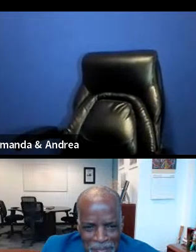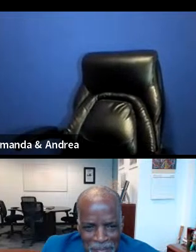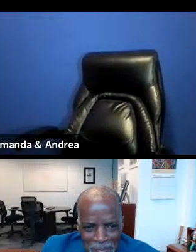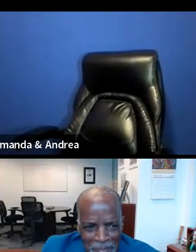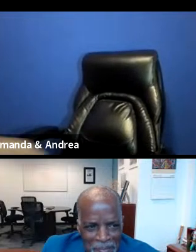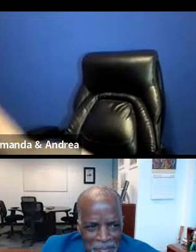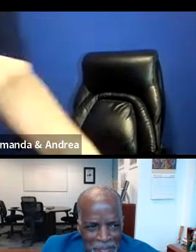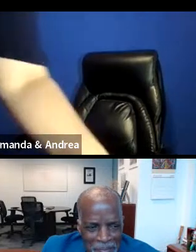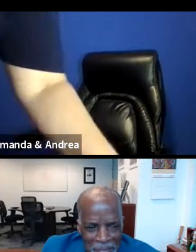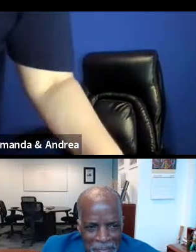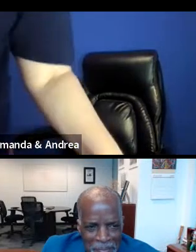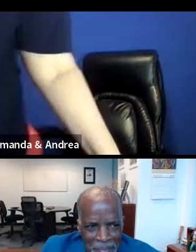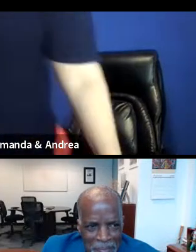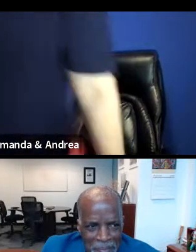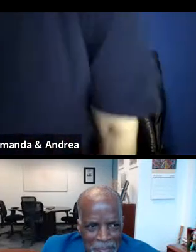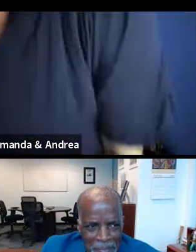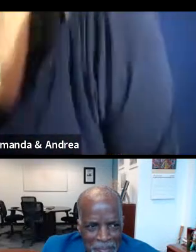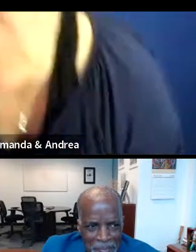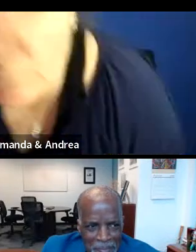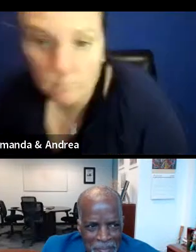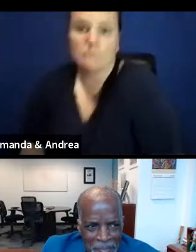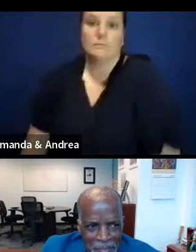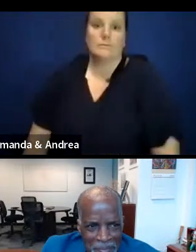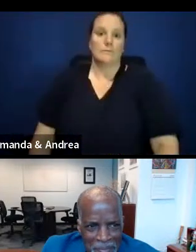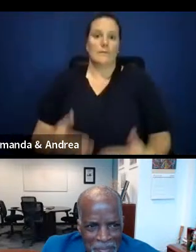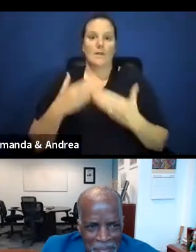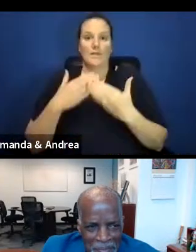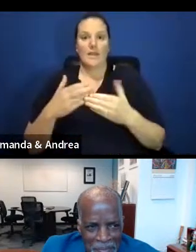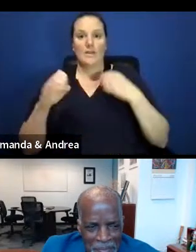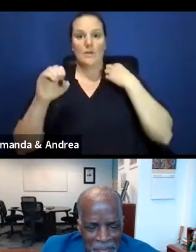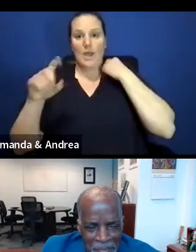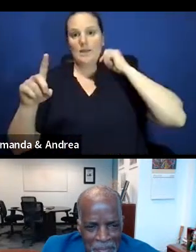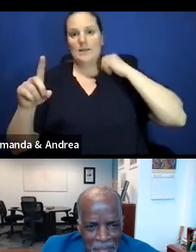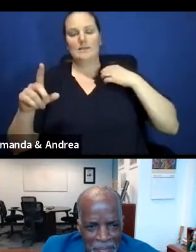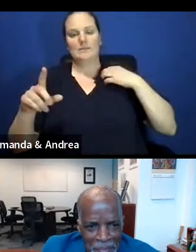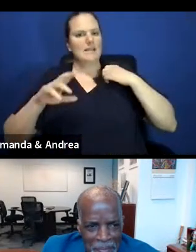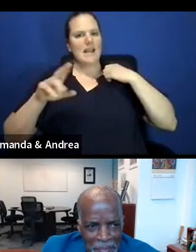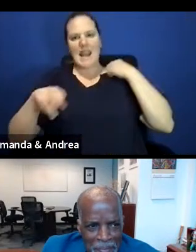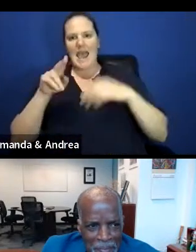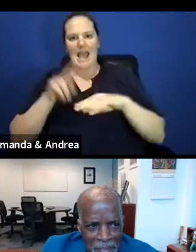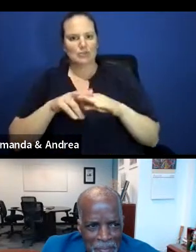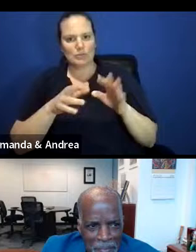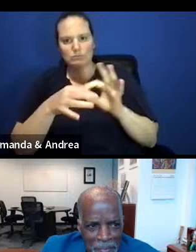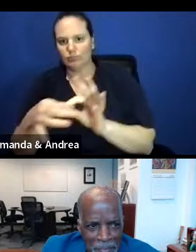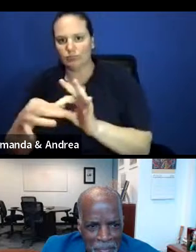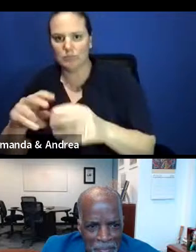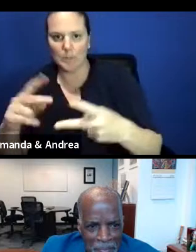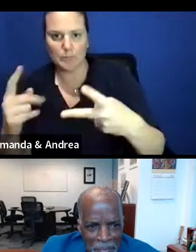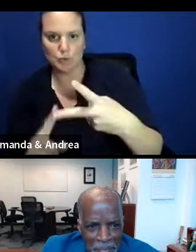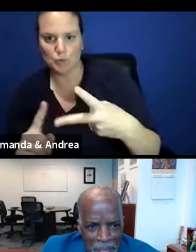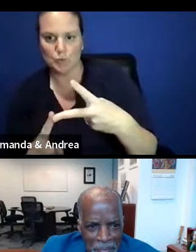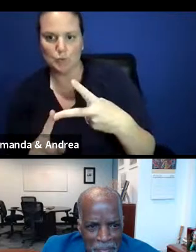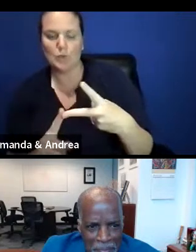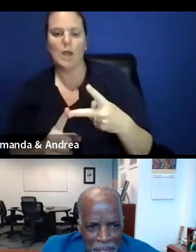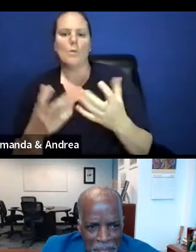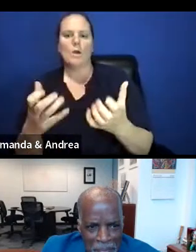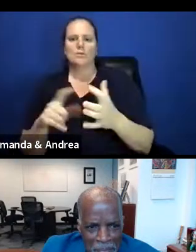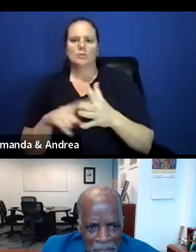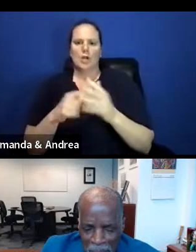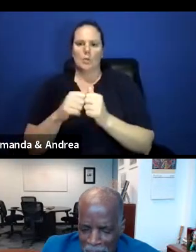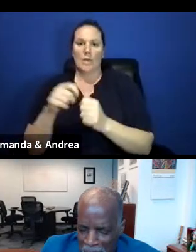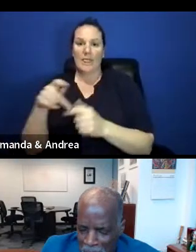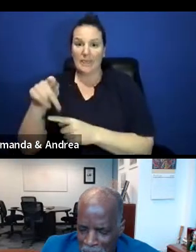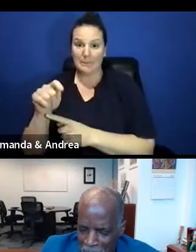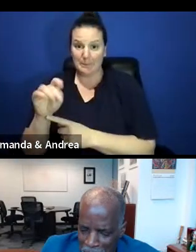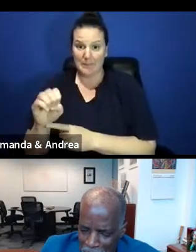have organically brought us into the second question. And so I'm going to start with Pete, because I do want to stay kind of on